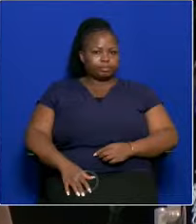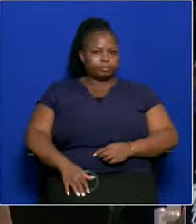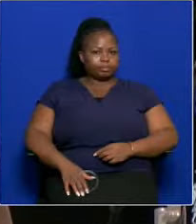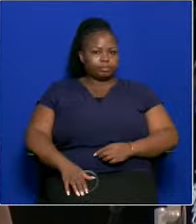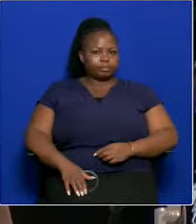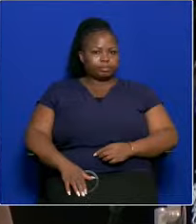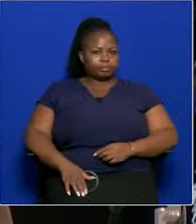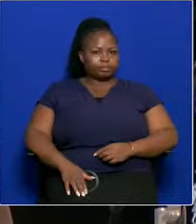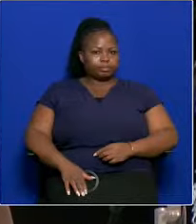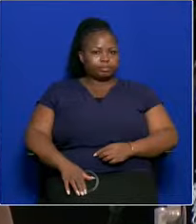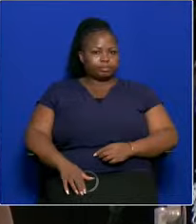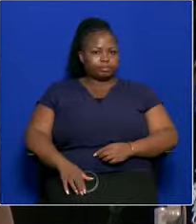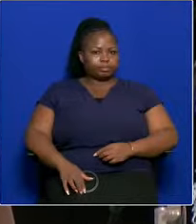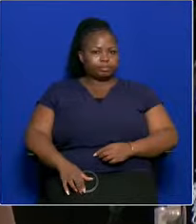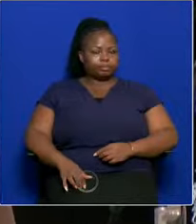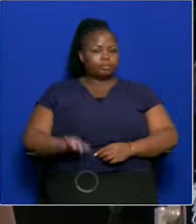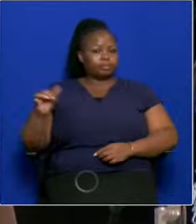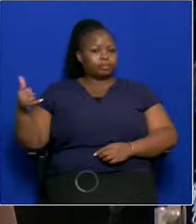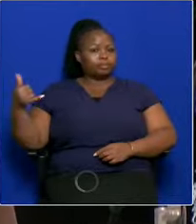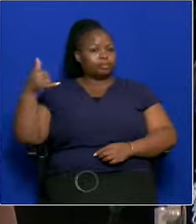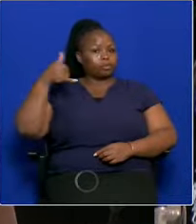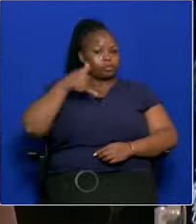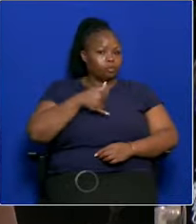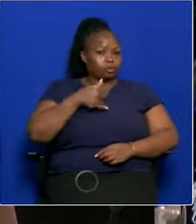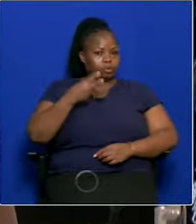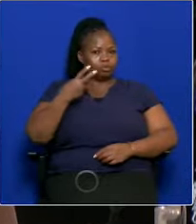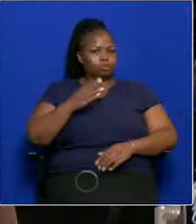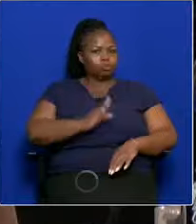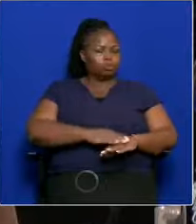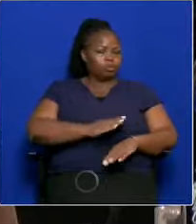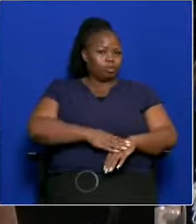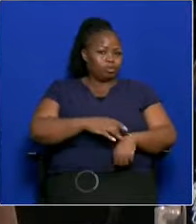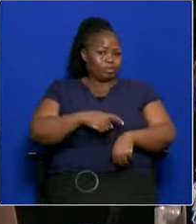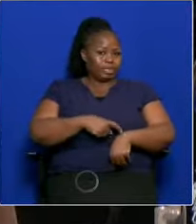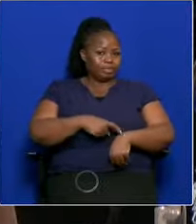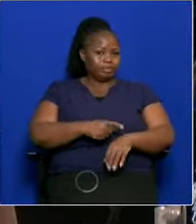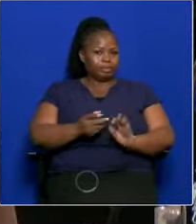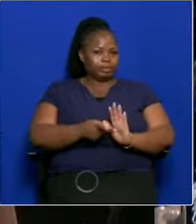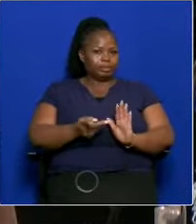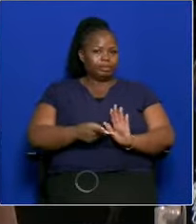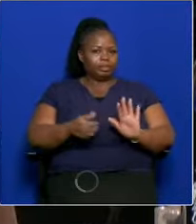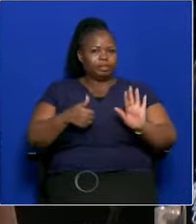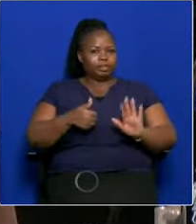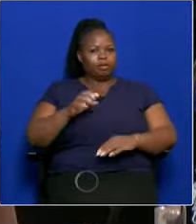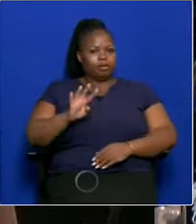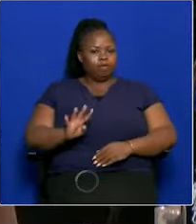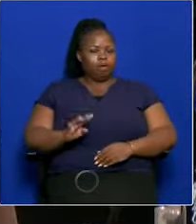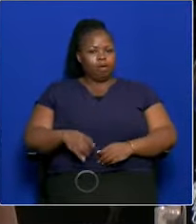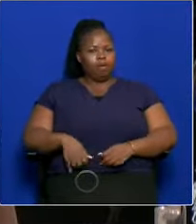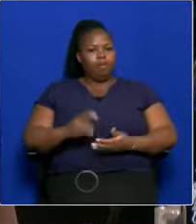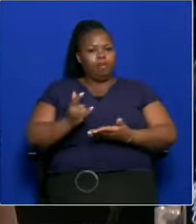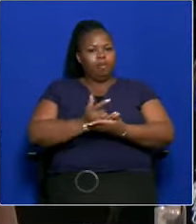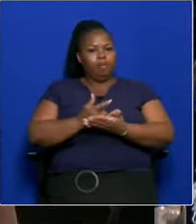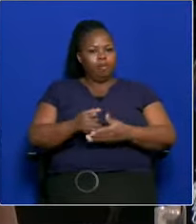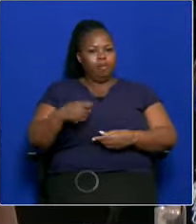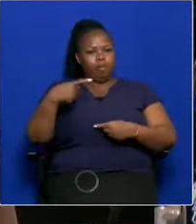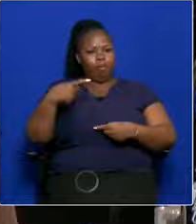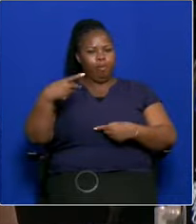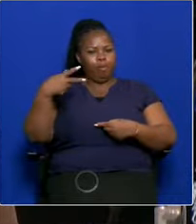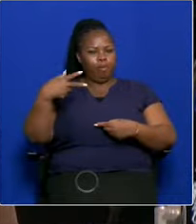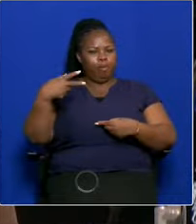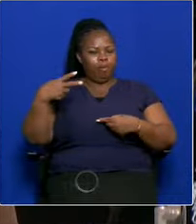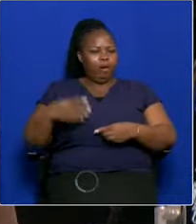tries to call 2 more times. That's on page 64. That's chats 1 and 2. And then you'll see on